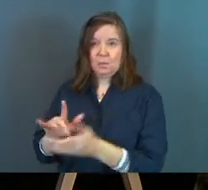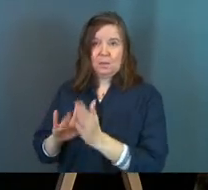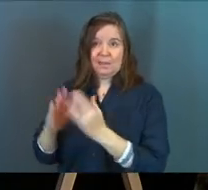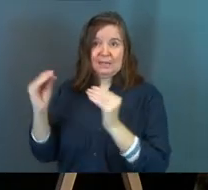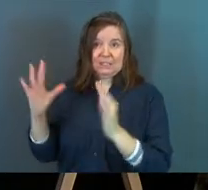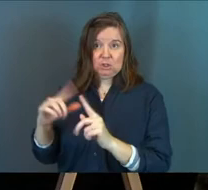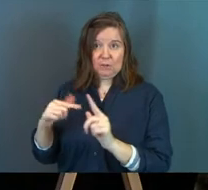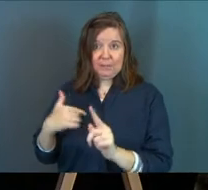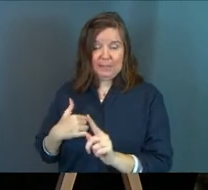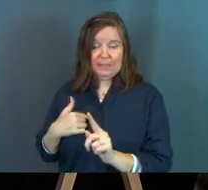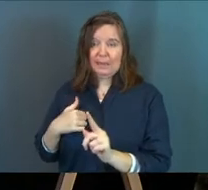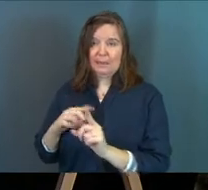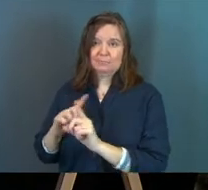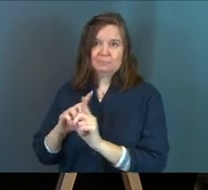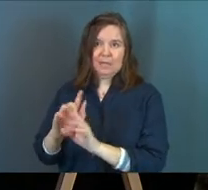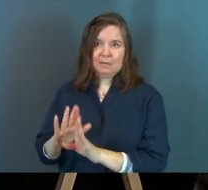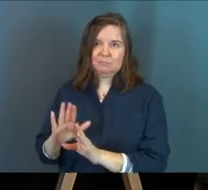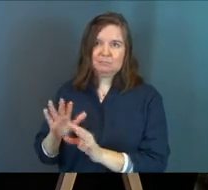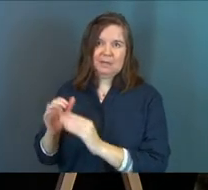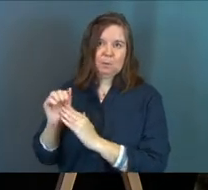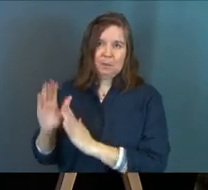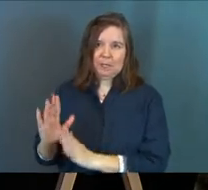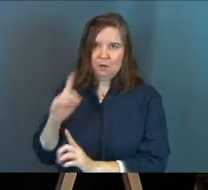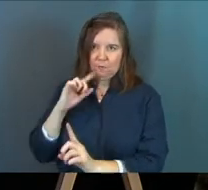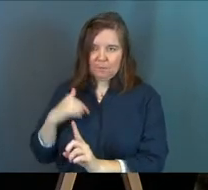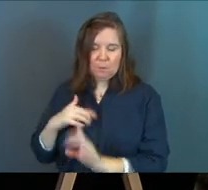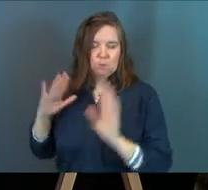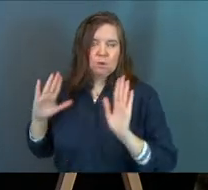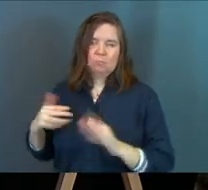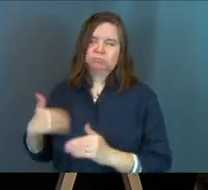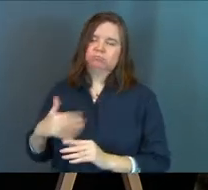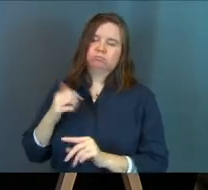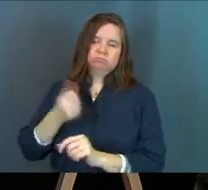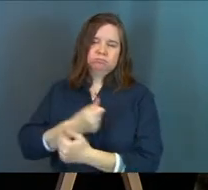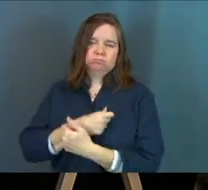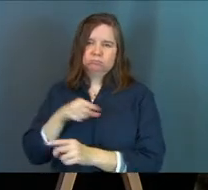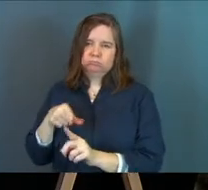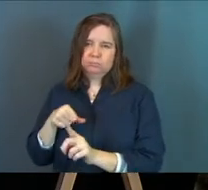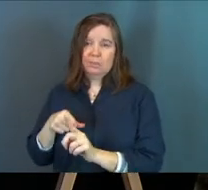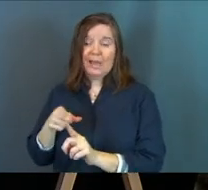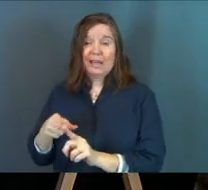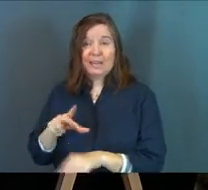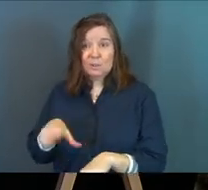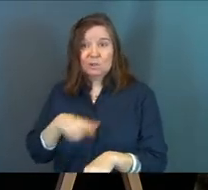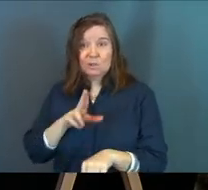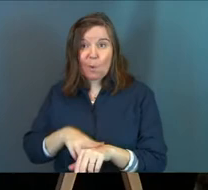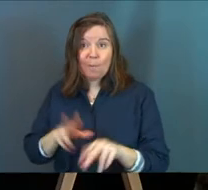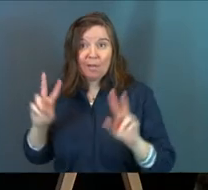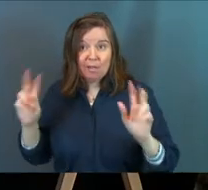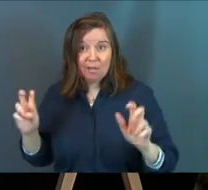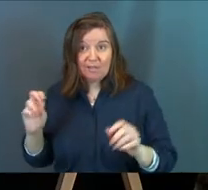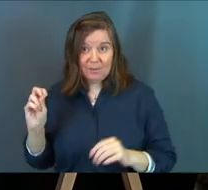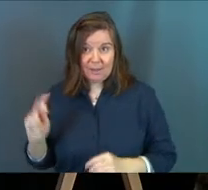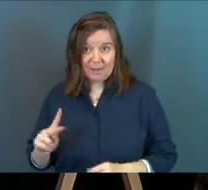Bible teacher to me and he was this spiritual leader and he was awesome and he was normal. Okay? He